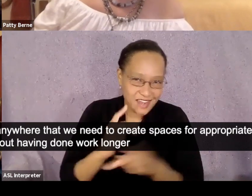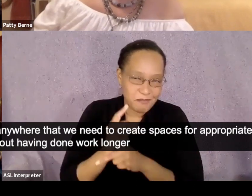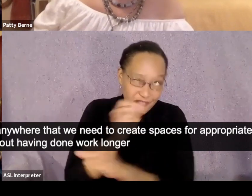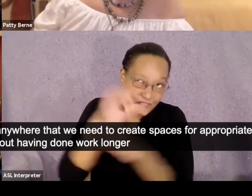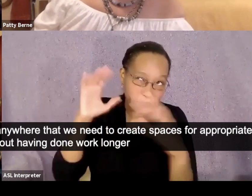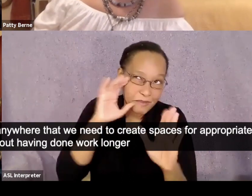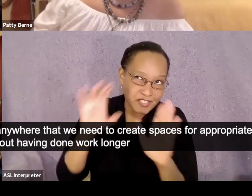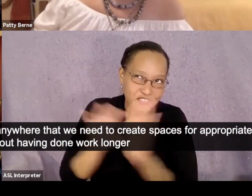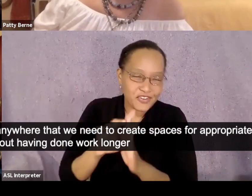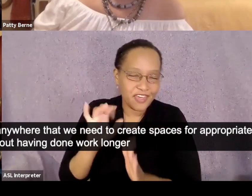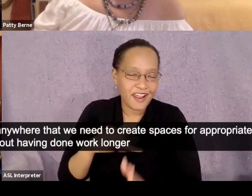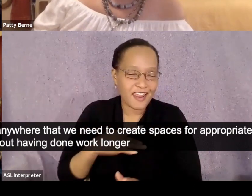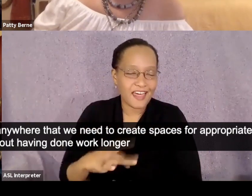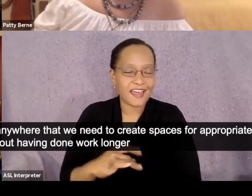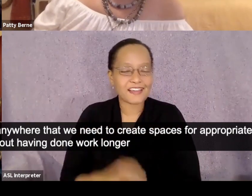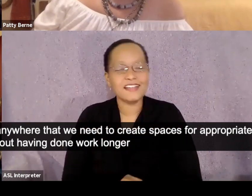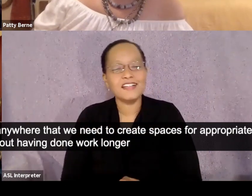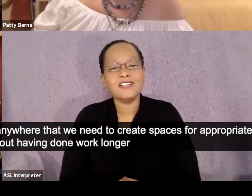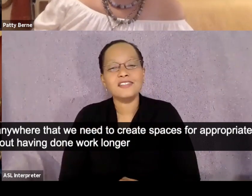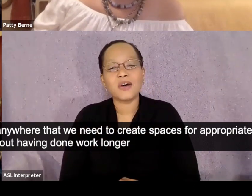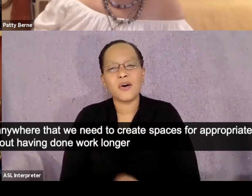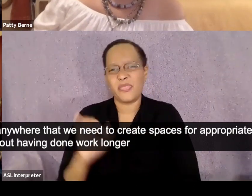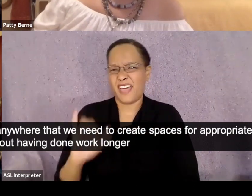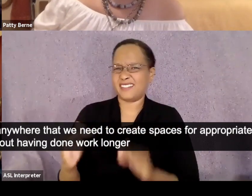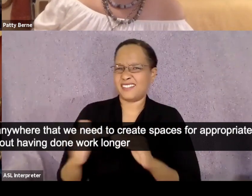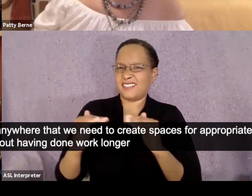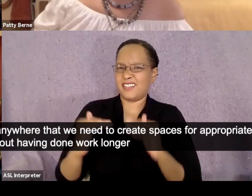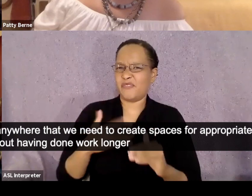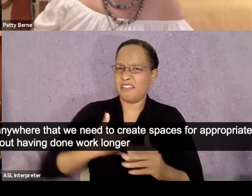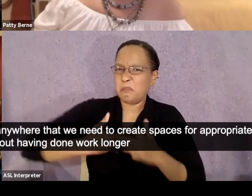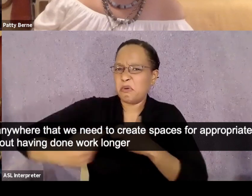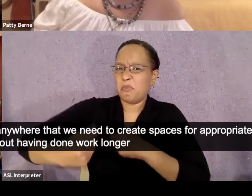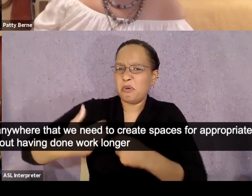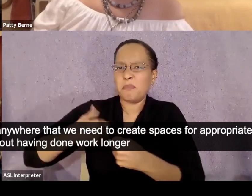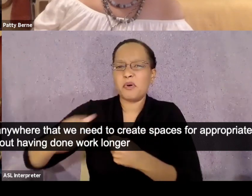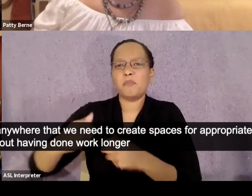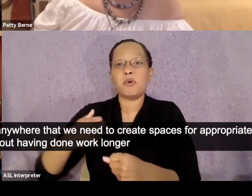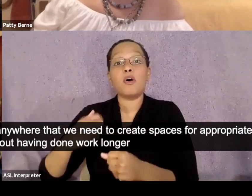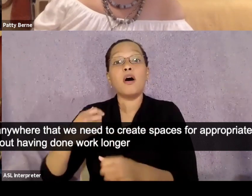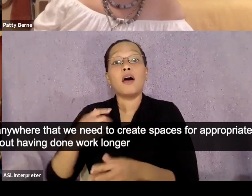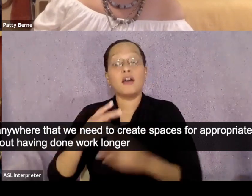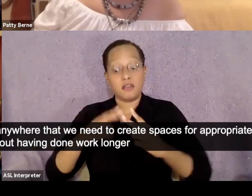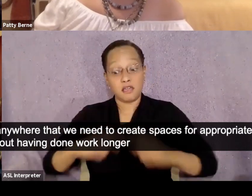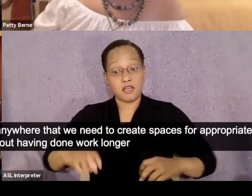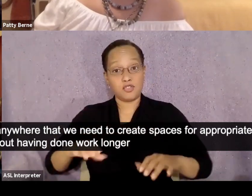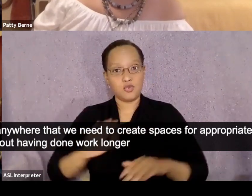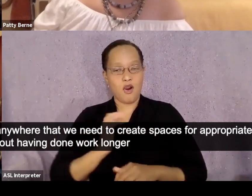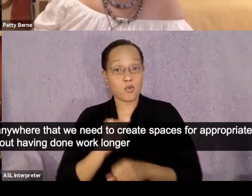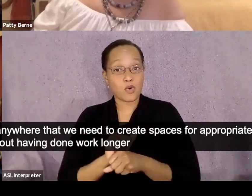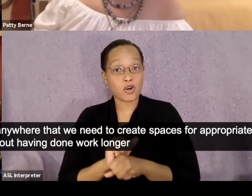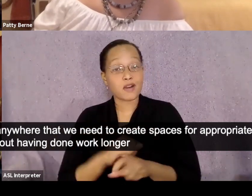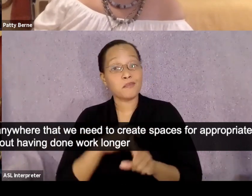kind of visual. And anyway, I think that we need to create spaces for folks, co-create spaces